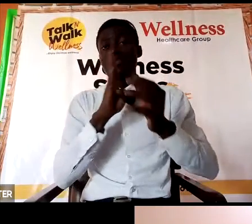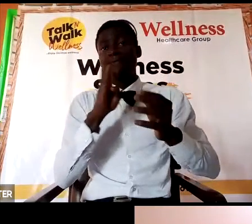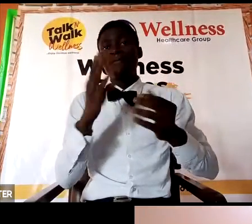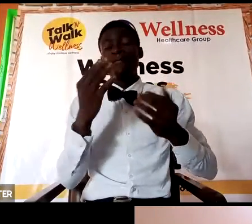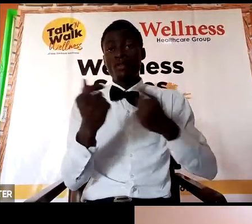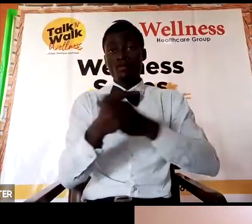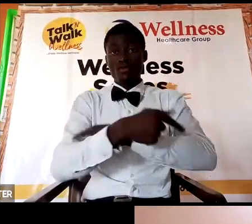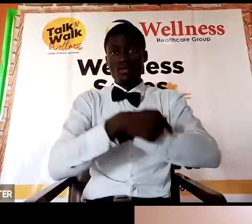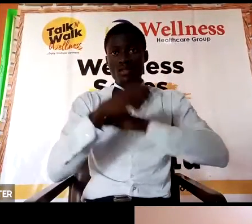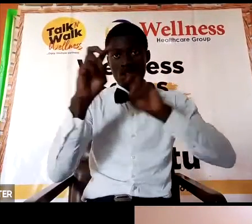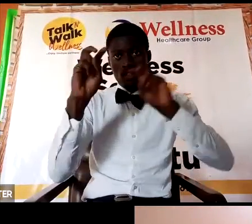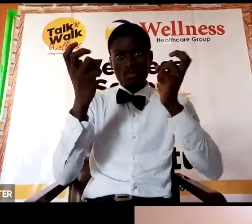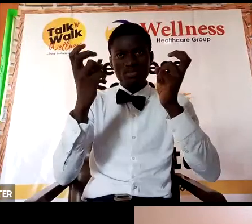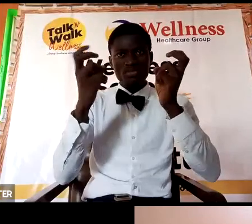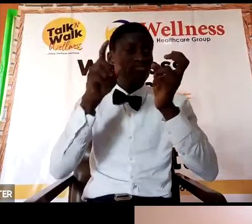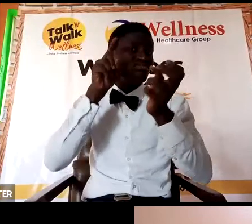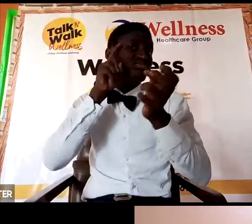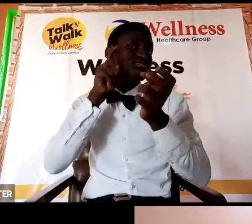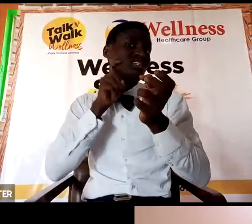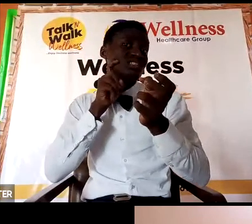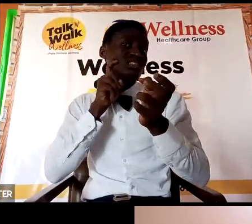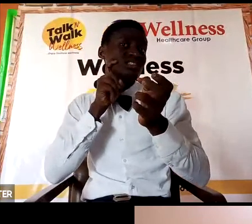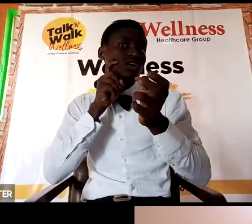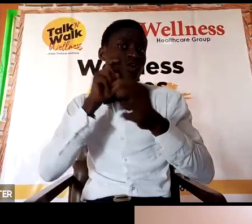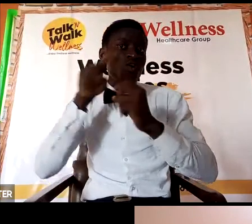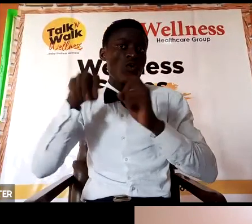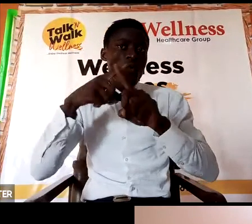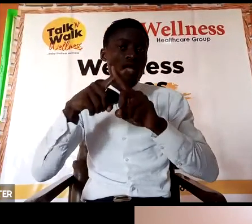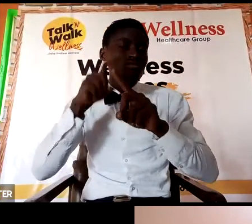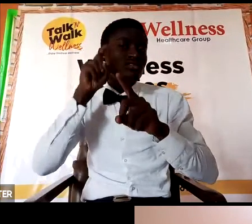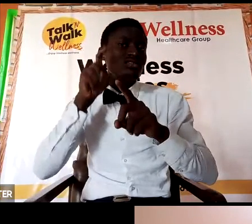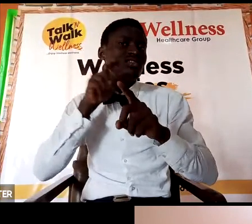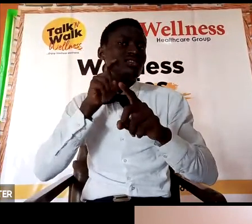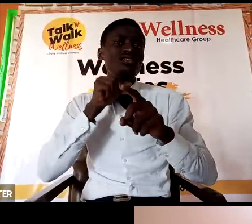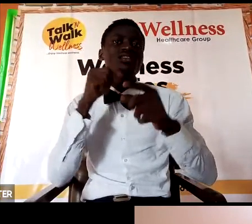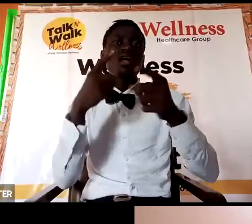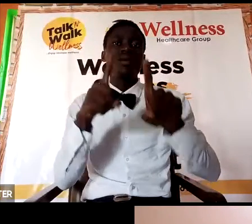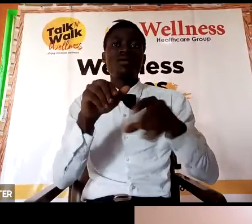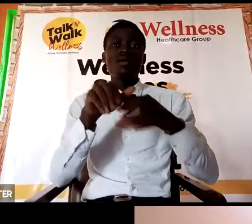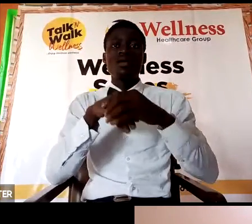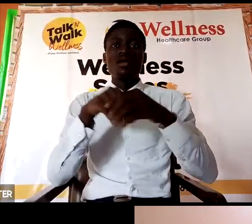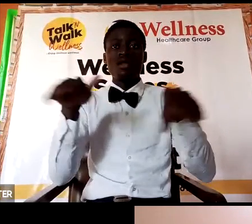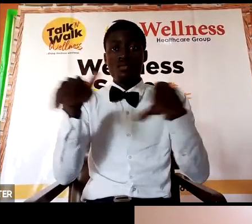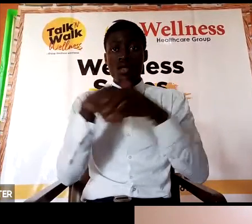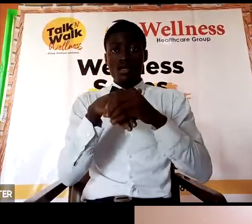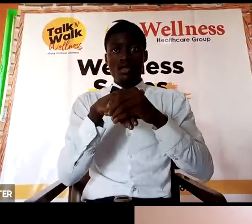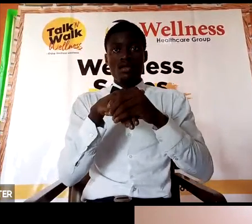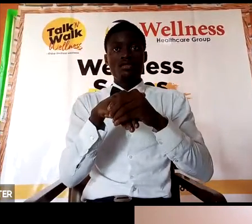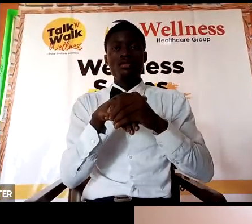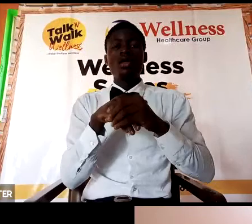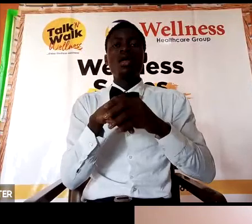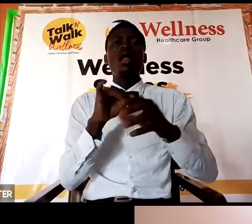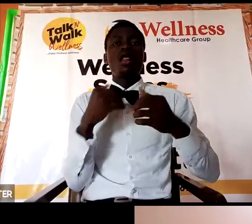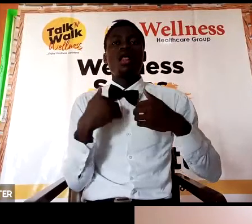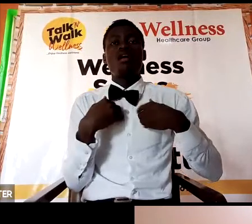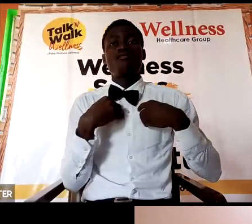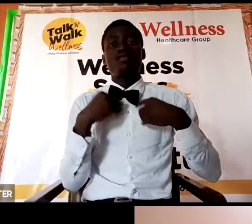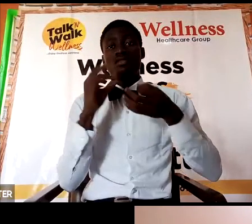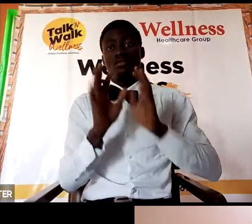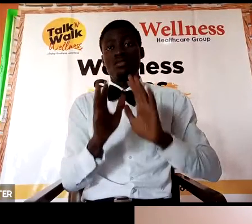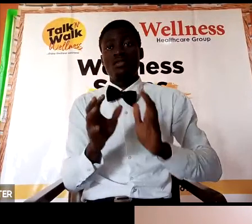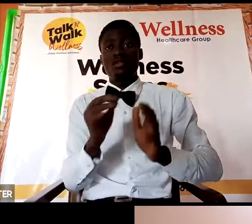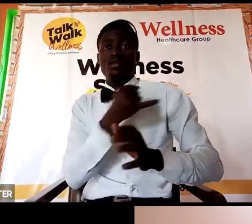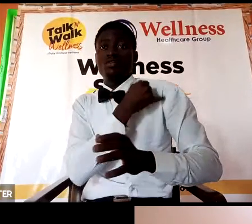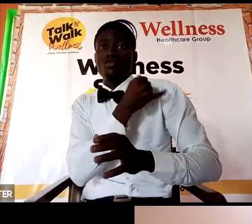our marriages. I'm not going to be doing this alone. I'm going to be doing this with Mr. Joshua. Mr. Joshua is our interpreter, reaching out